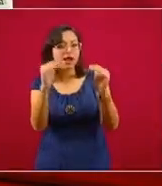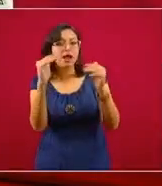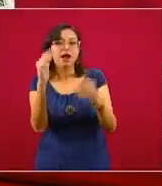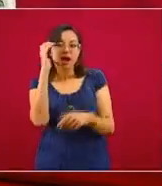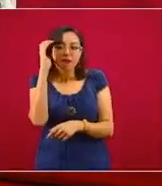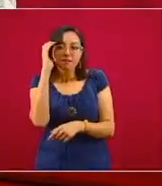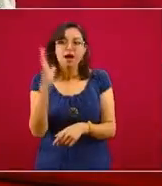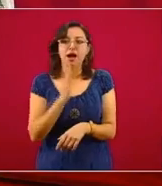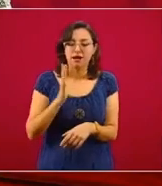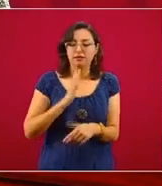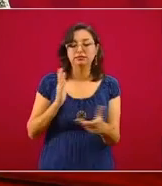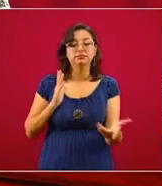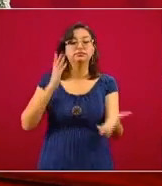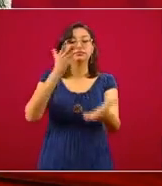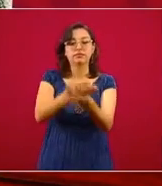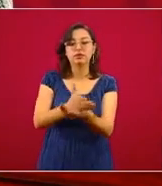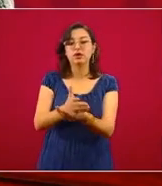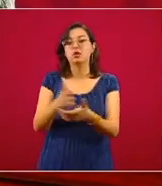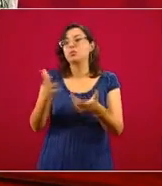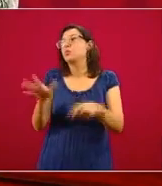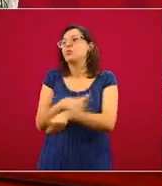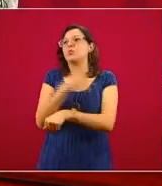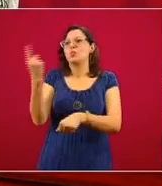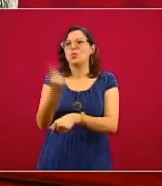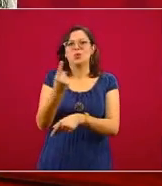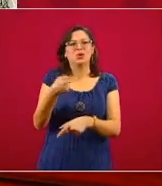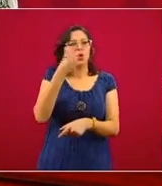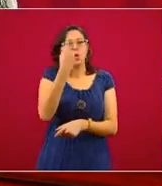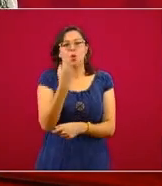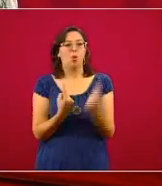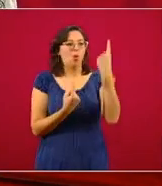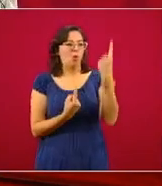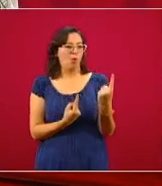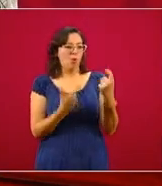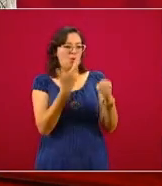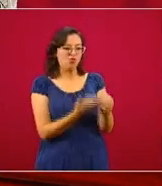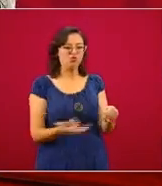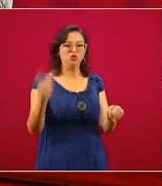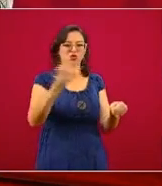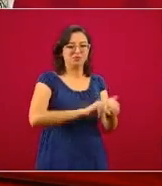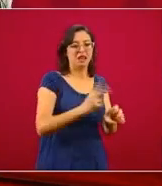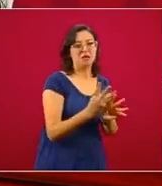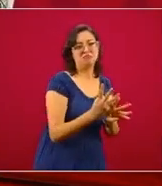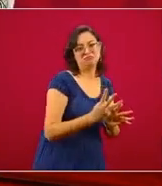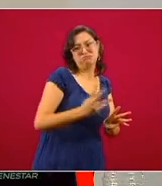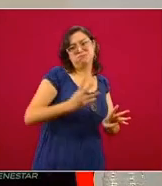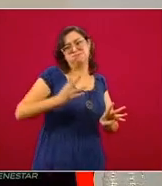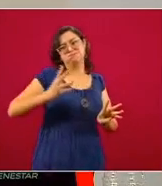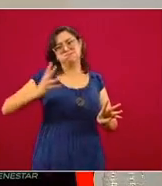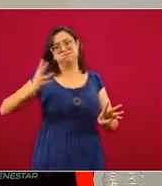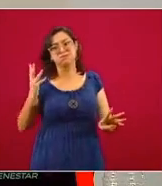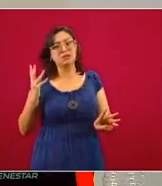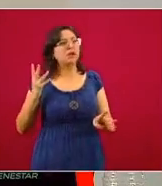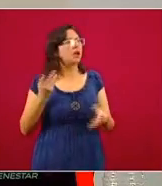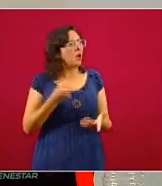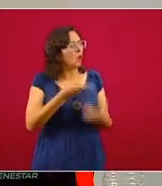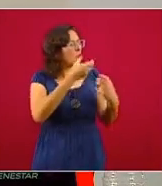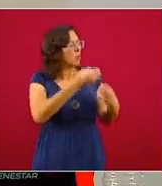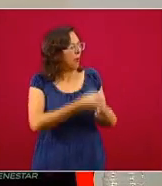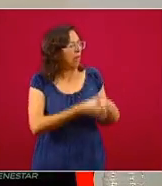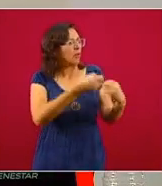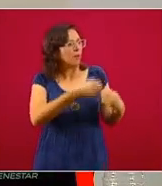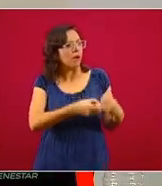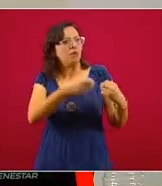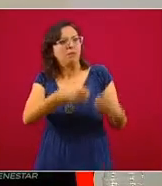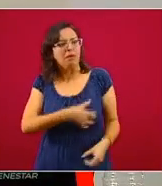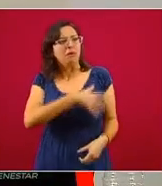Dr. Shanebaum was saying, so that we don't have all these terrible people going around and around from hospital to hospital looking